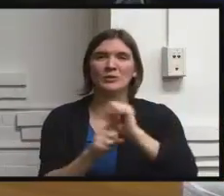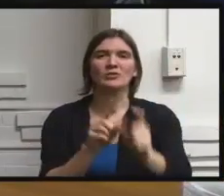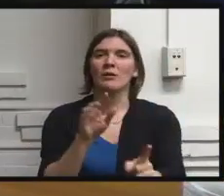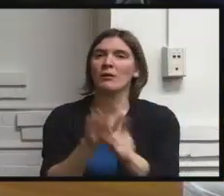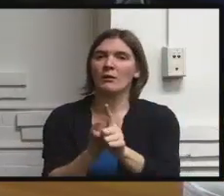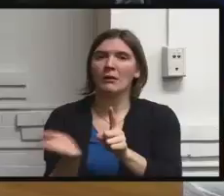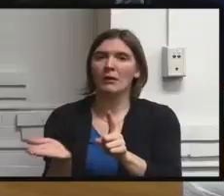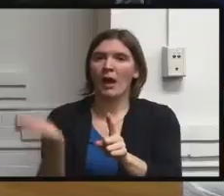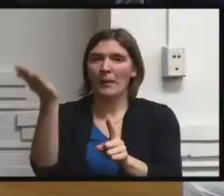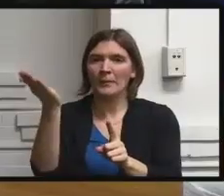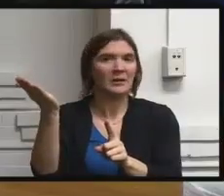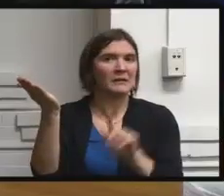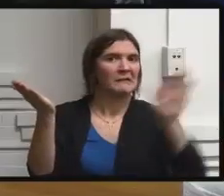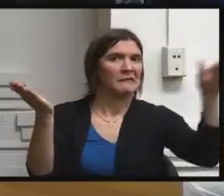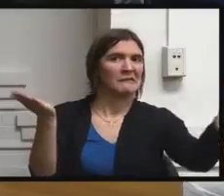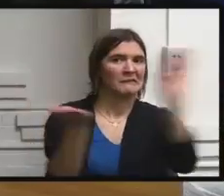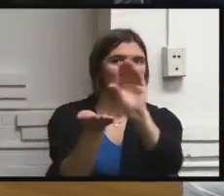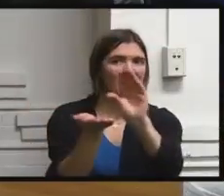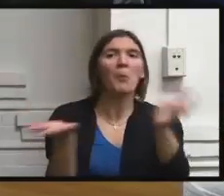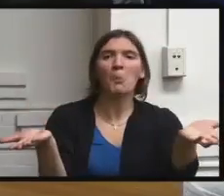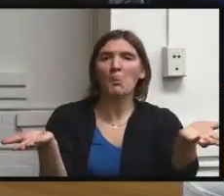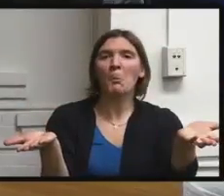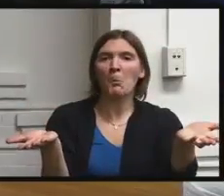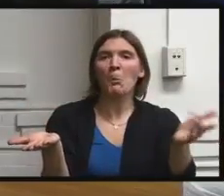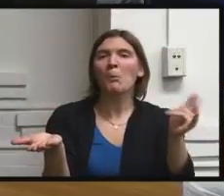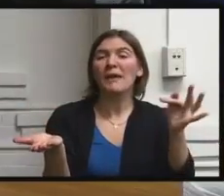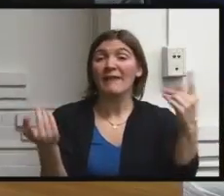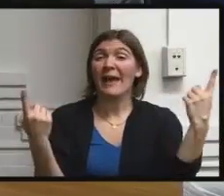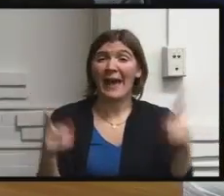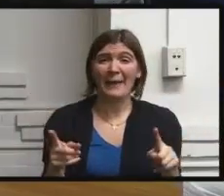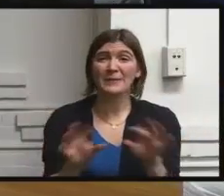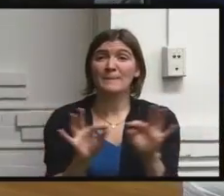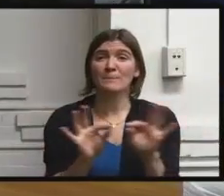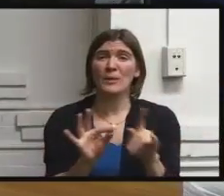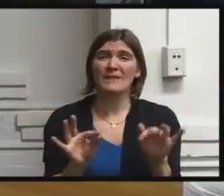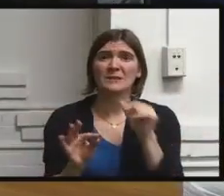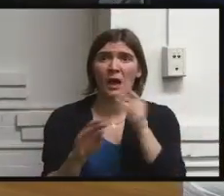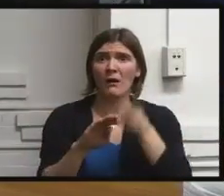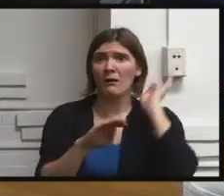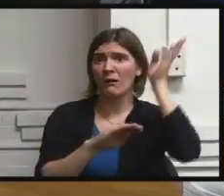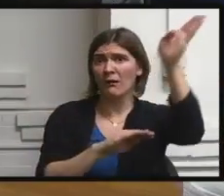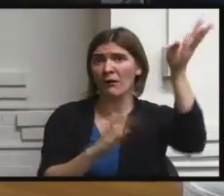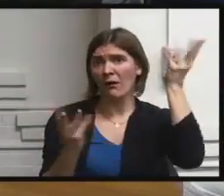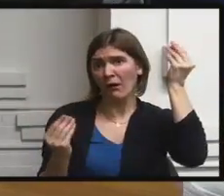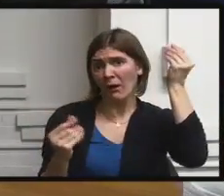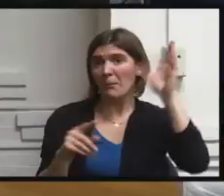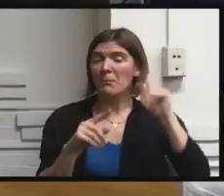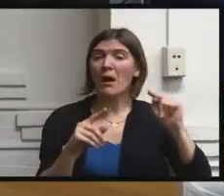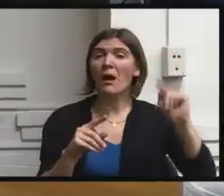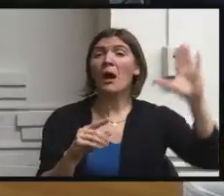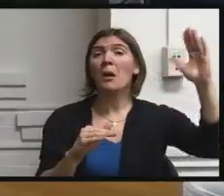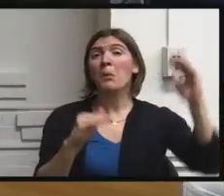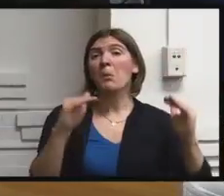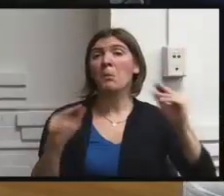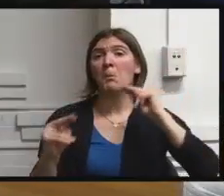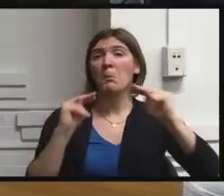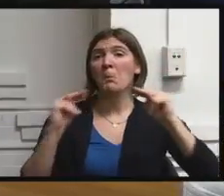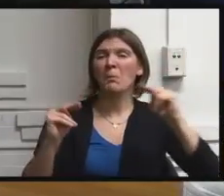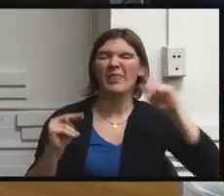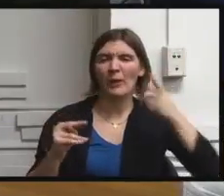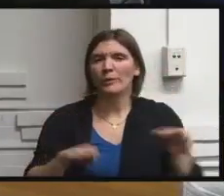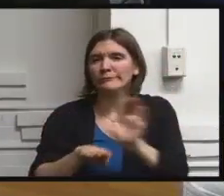that turn out a little differently than they have been predicted, and when that happens, so long as the numbers are reasonable in magnitude, they